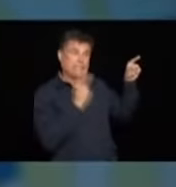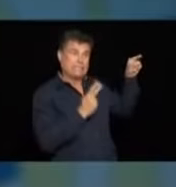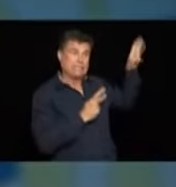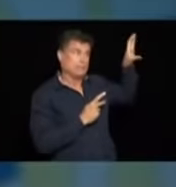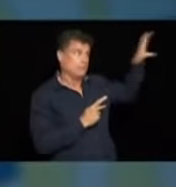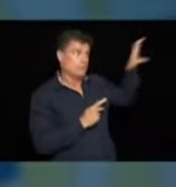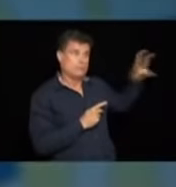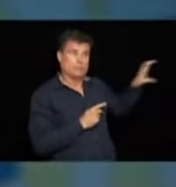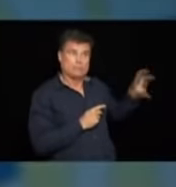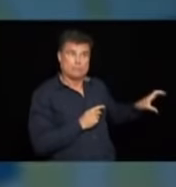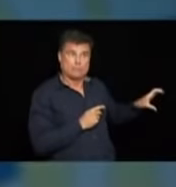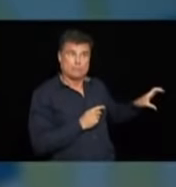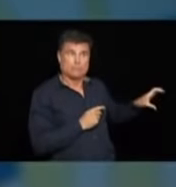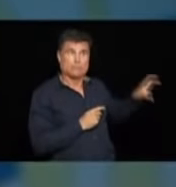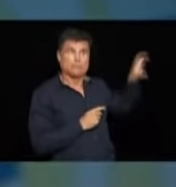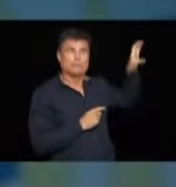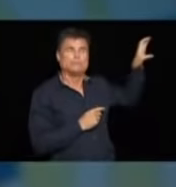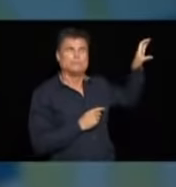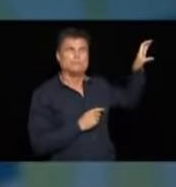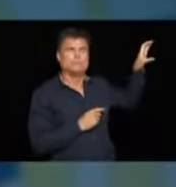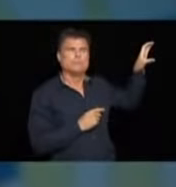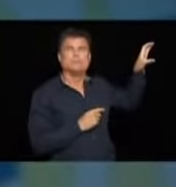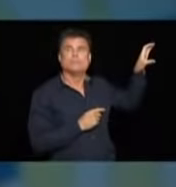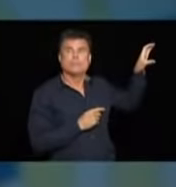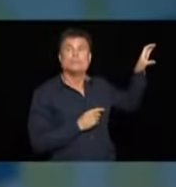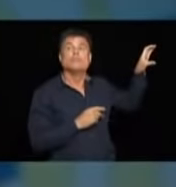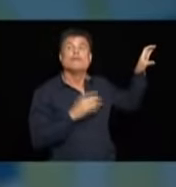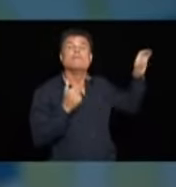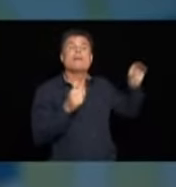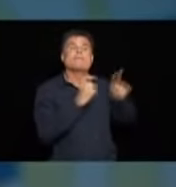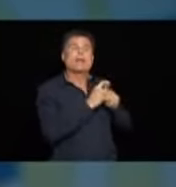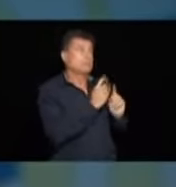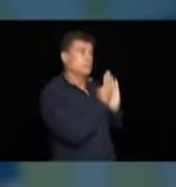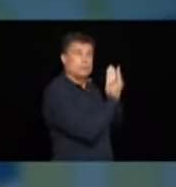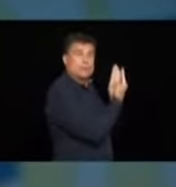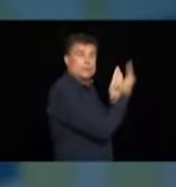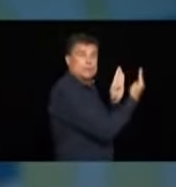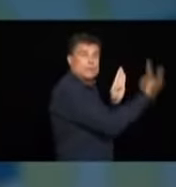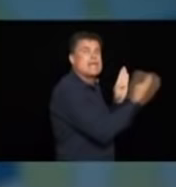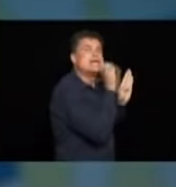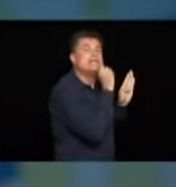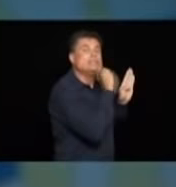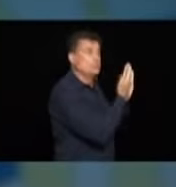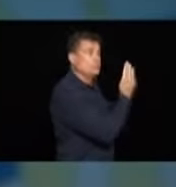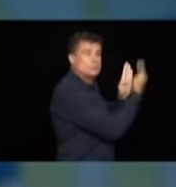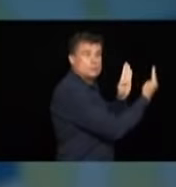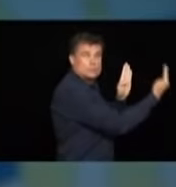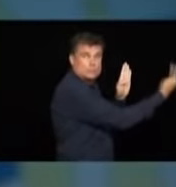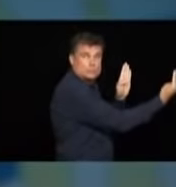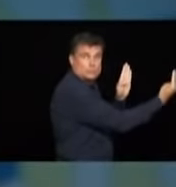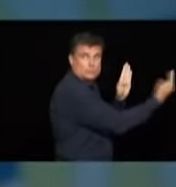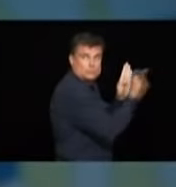figures that help us look at this by age group. So what we have is the percent along the